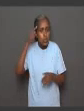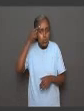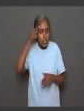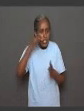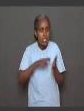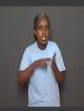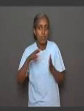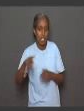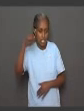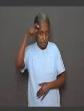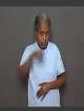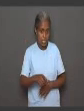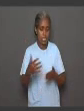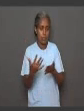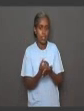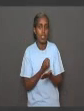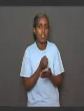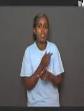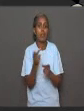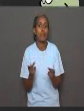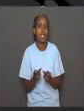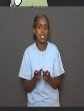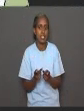reflection must be taking place.